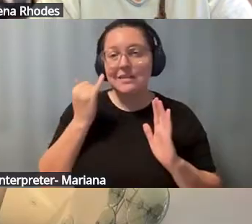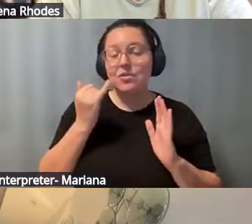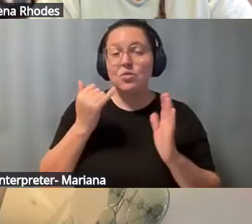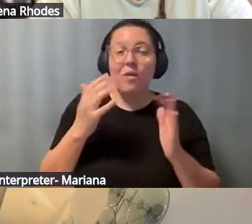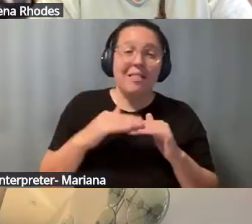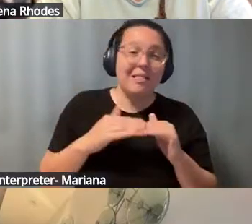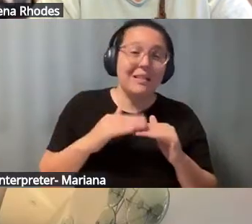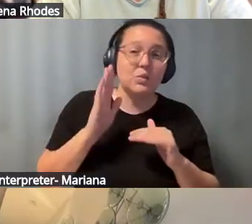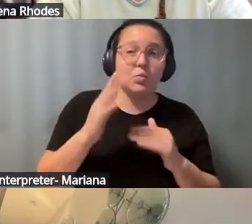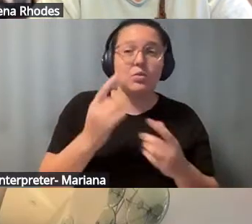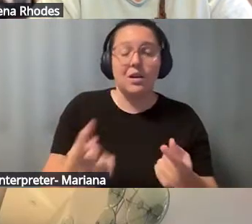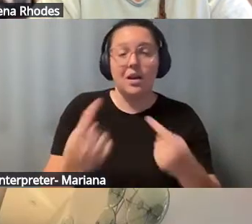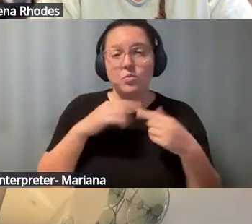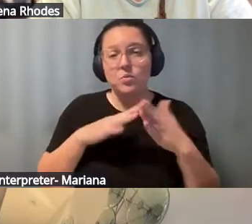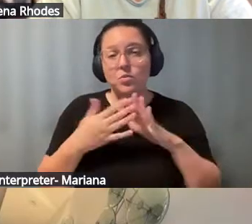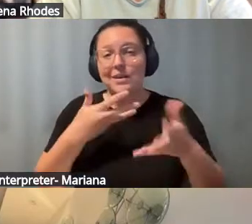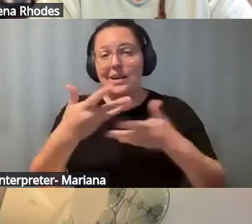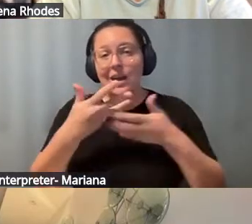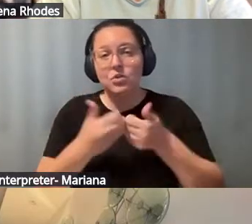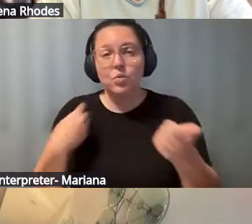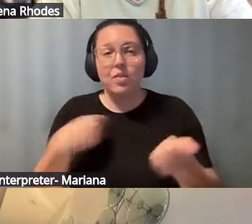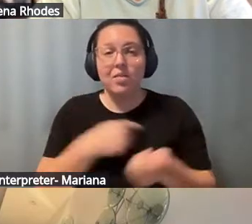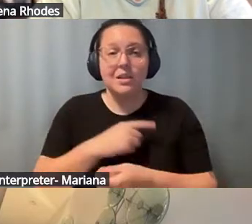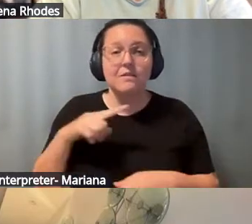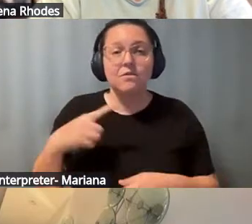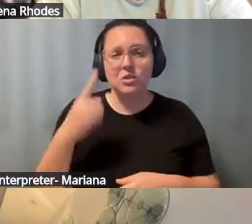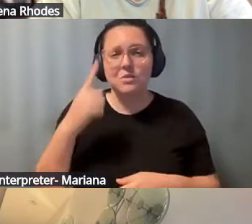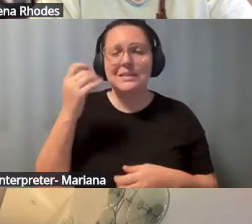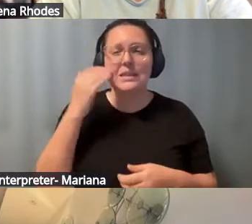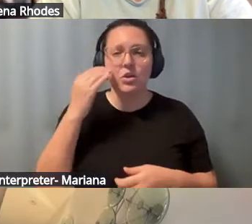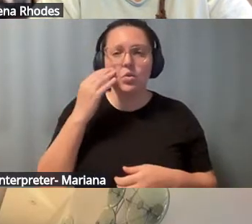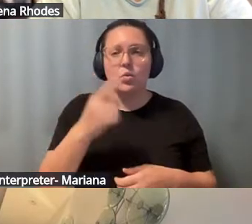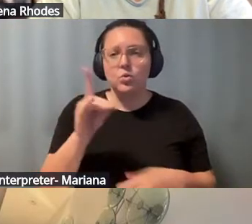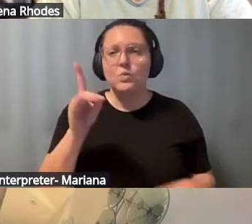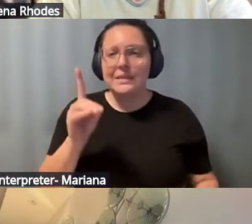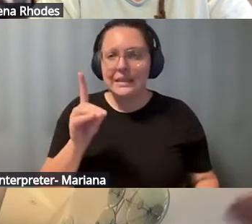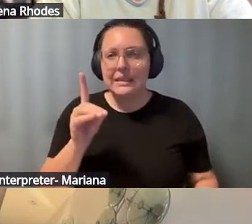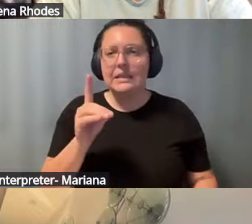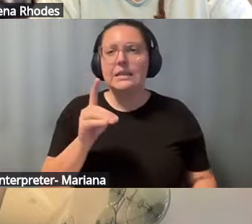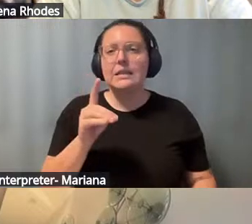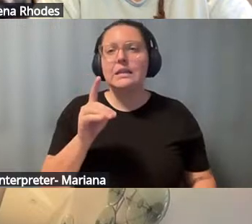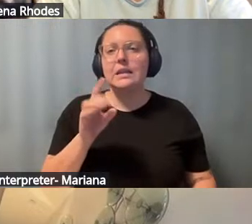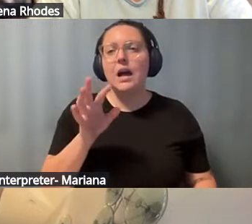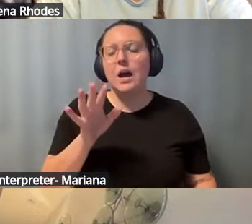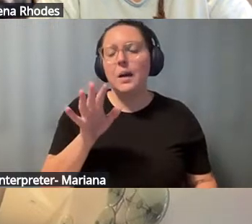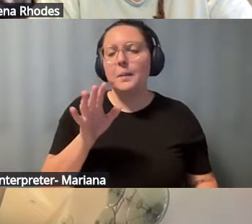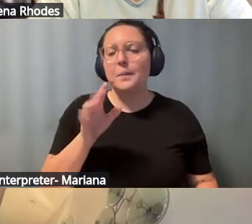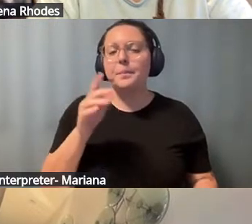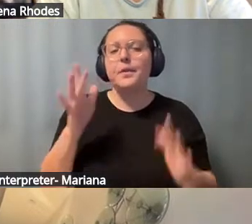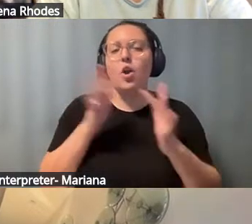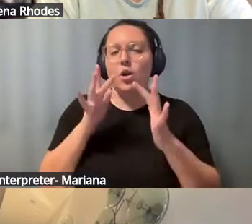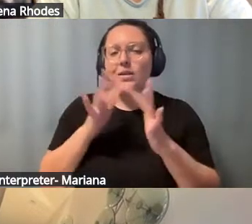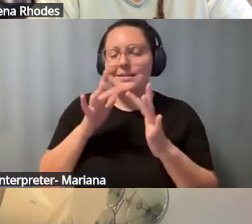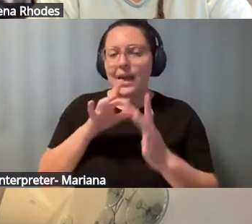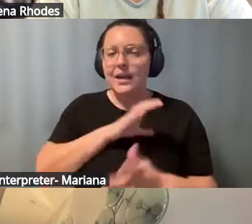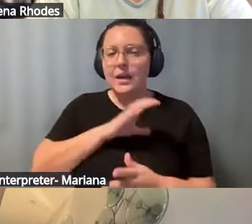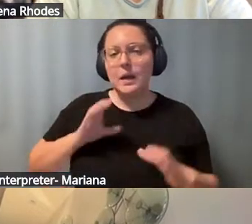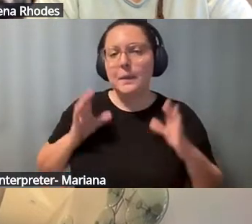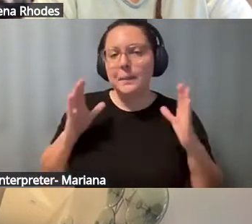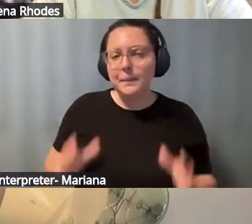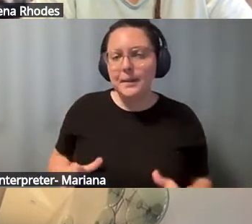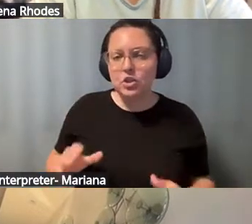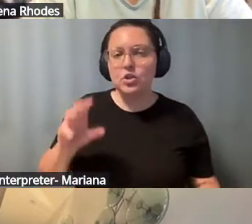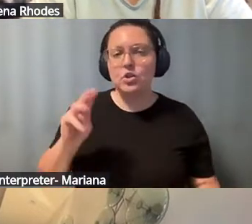community to engage with us at first, because I do know that you did got in contact with Commissioner McCray